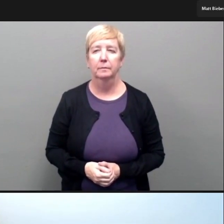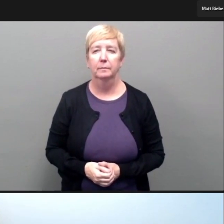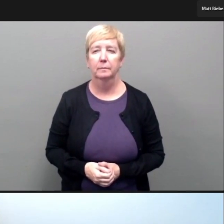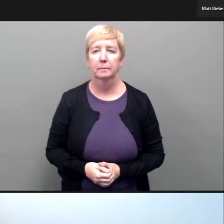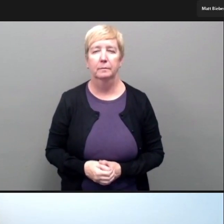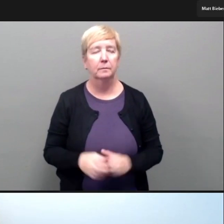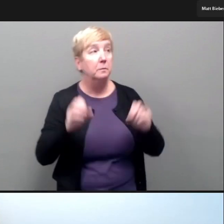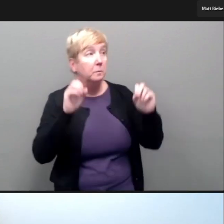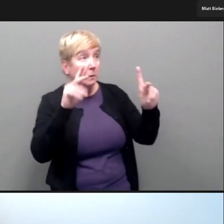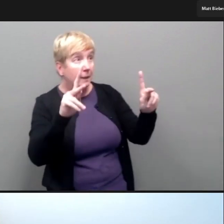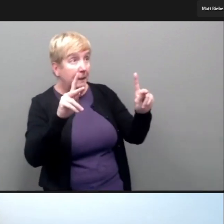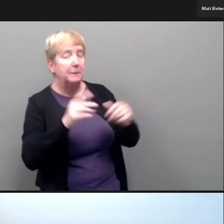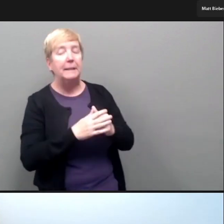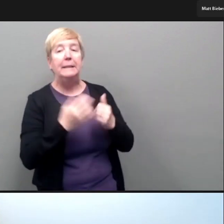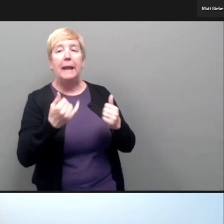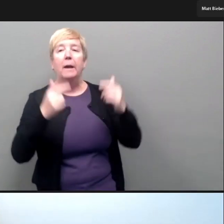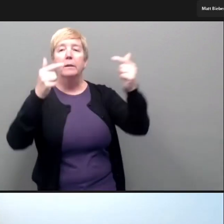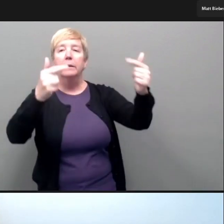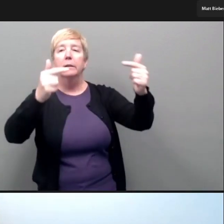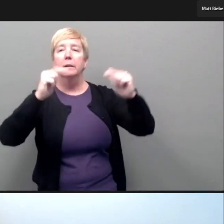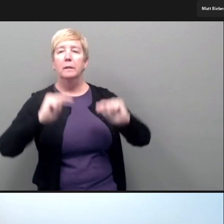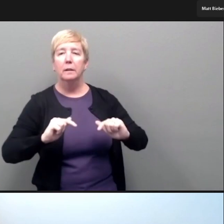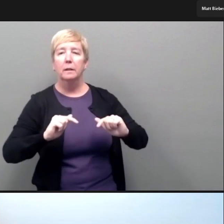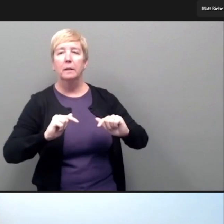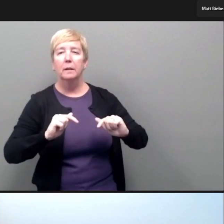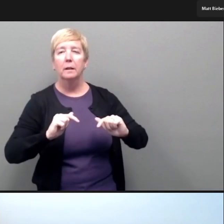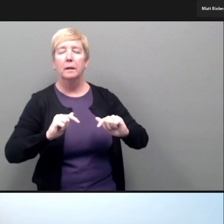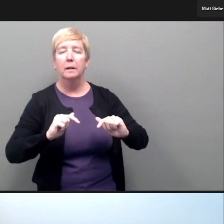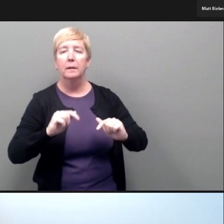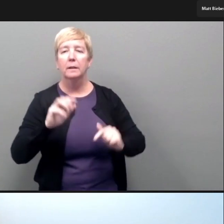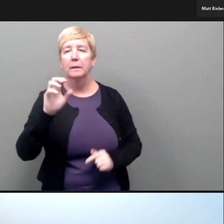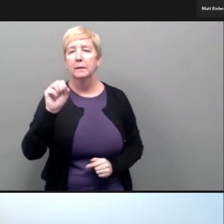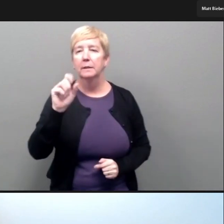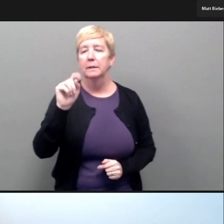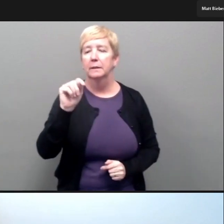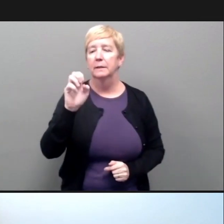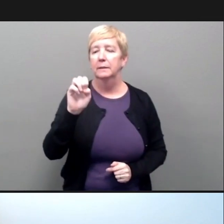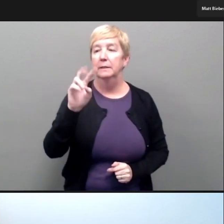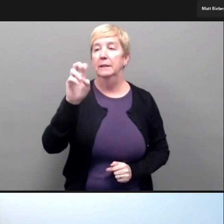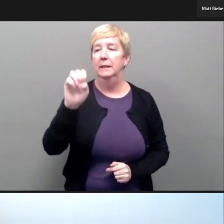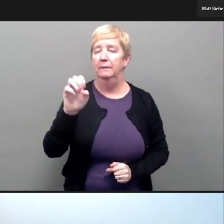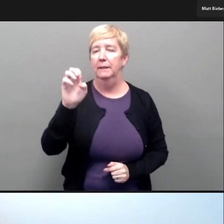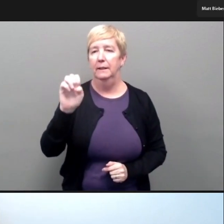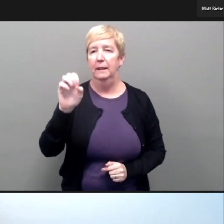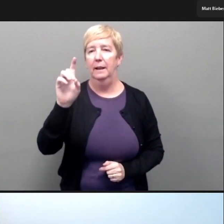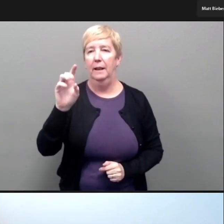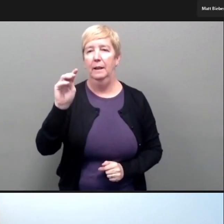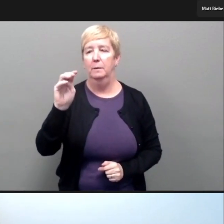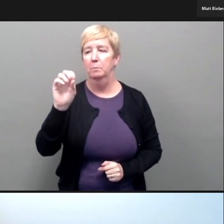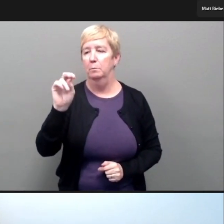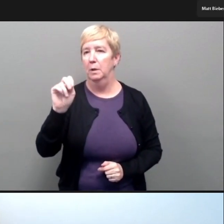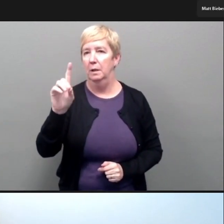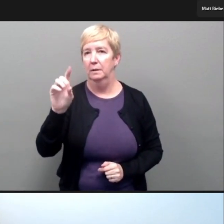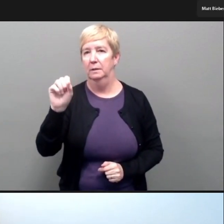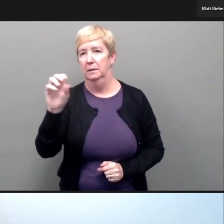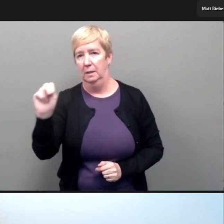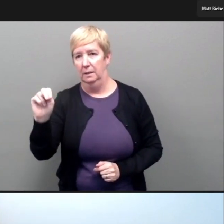Great. Okay. Next, we will turn to Steve Edmondson, followed by Jared Ebenreck,